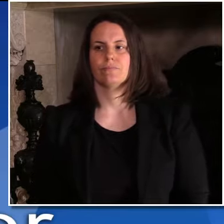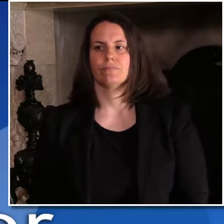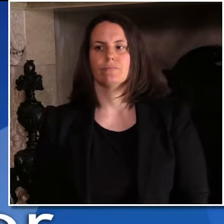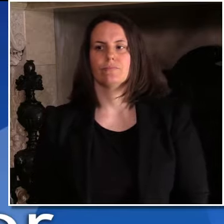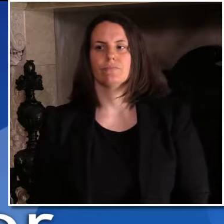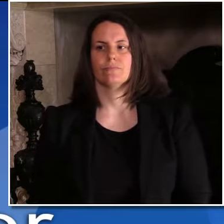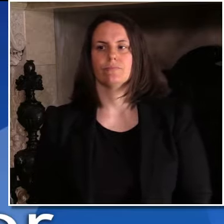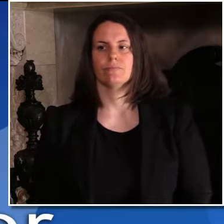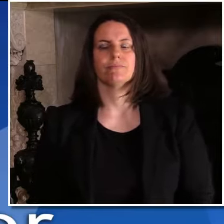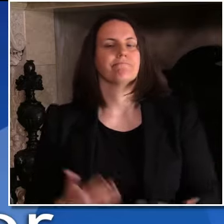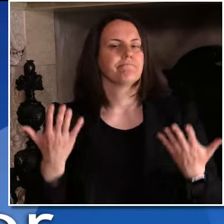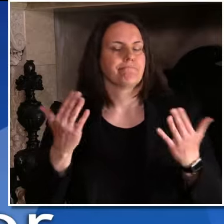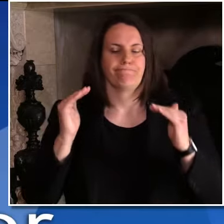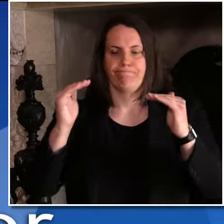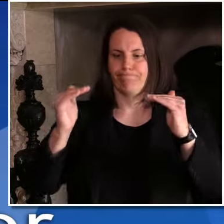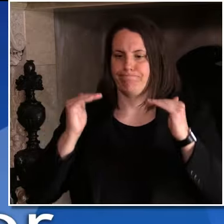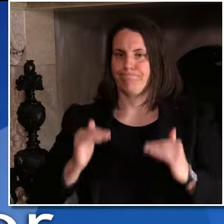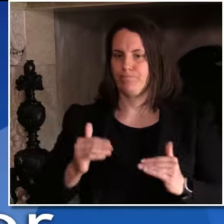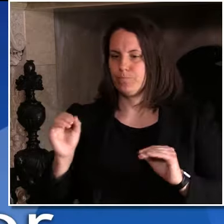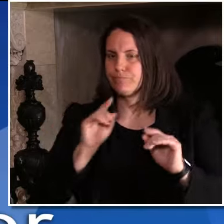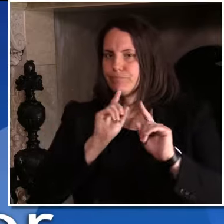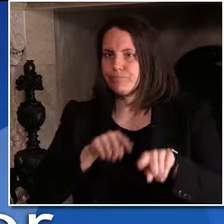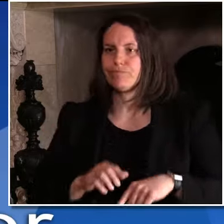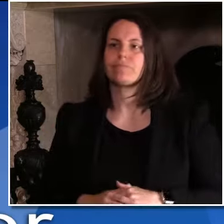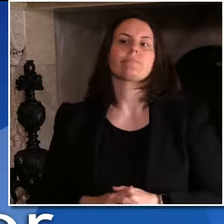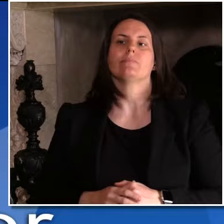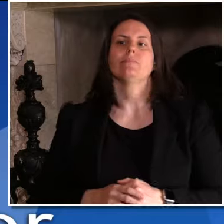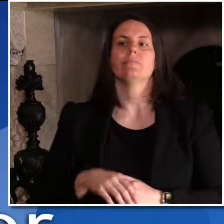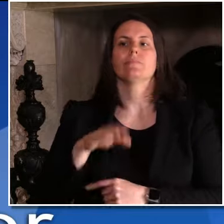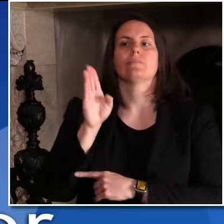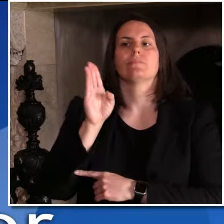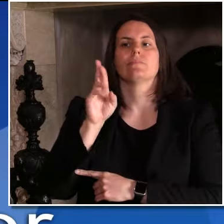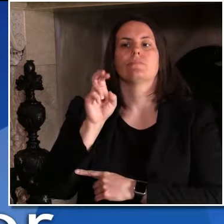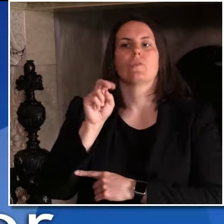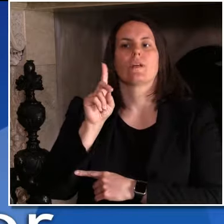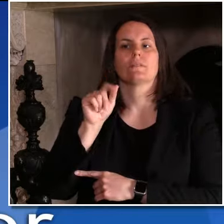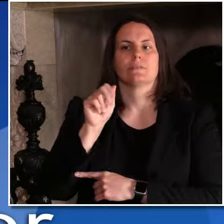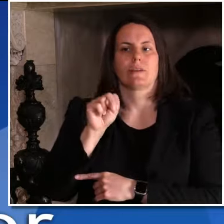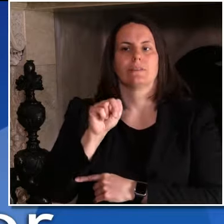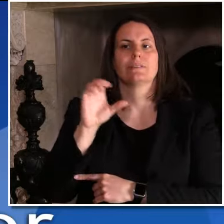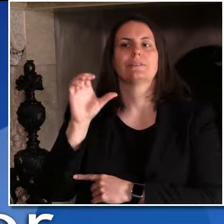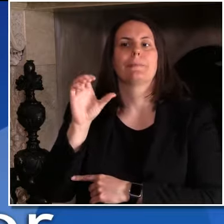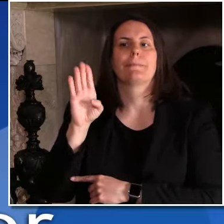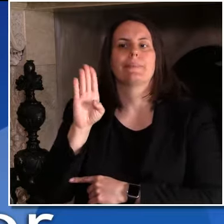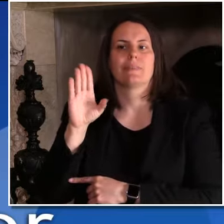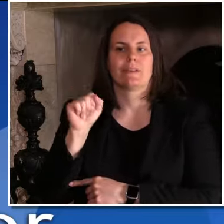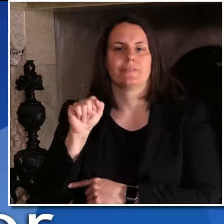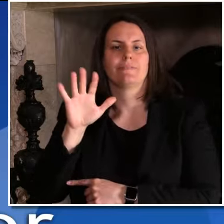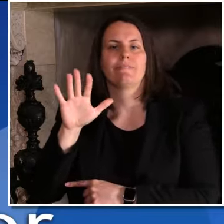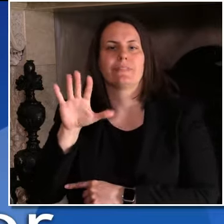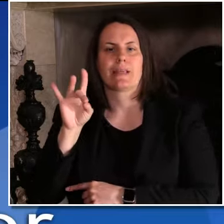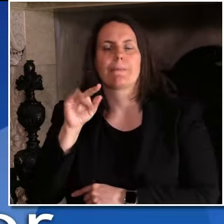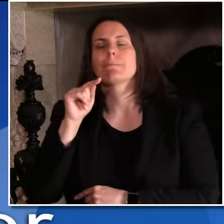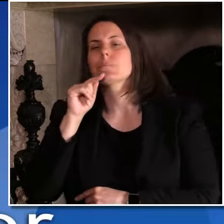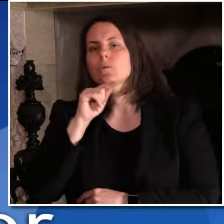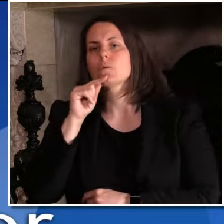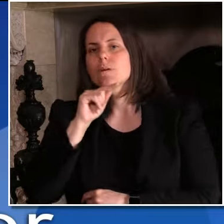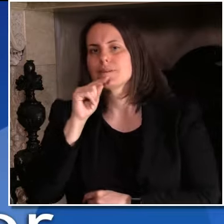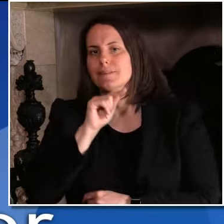Okay, we'll move on then to Brendan Cullerton at CBS 58 in Milwaukee. Brendan?